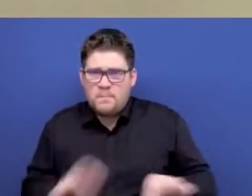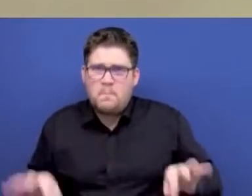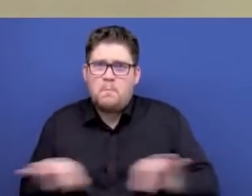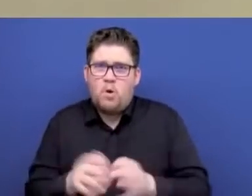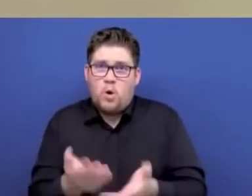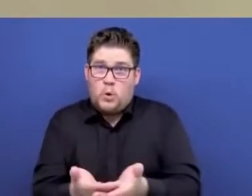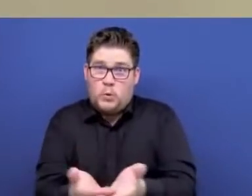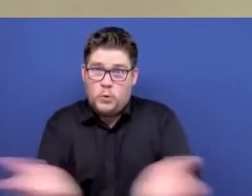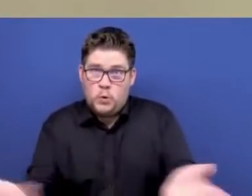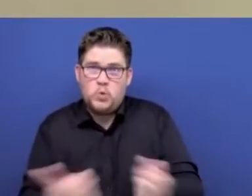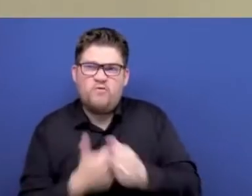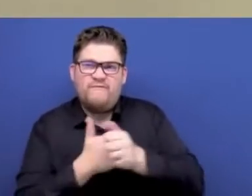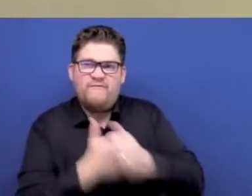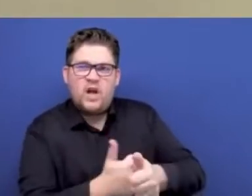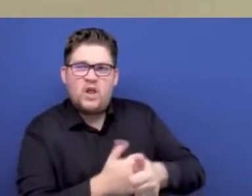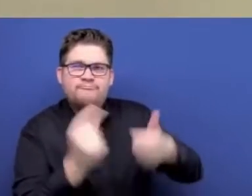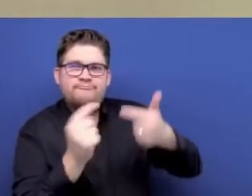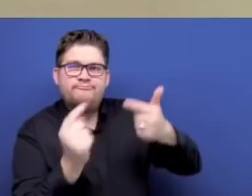accordingly.